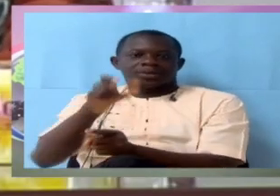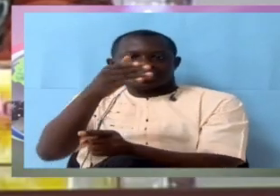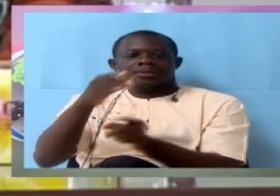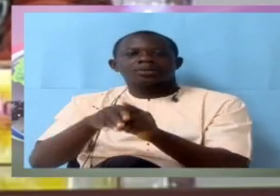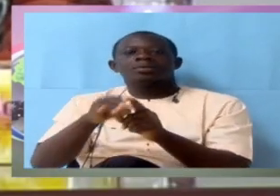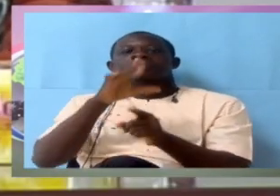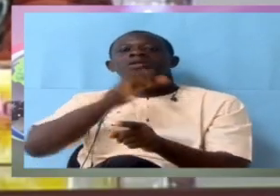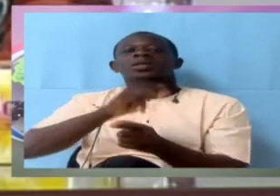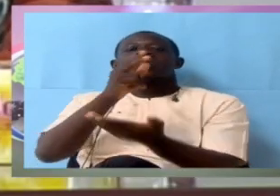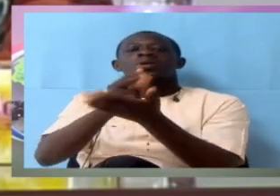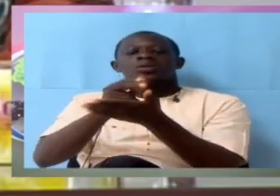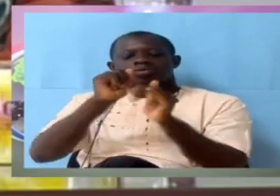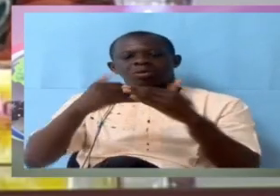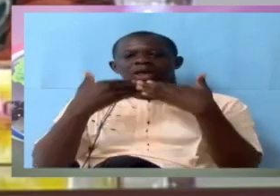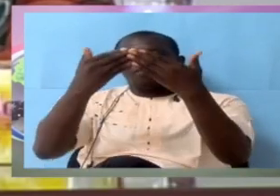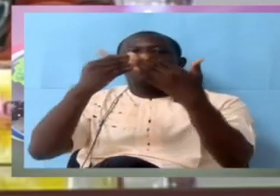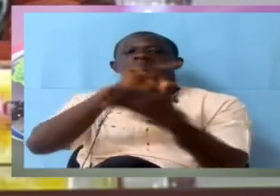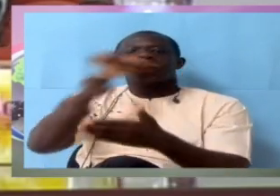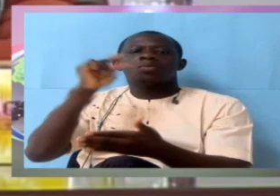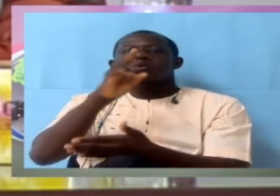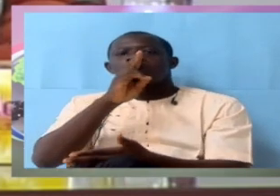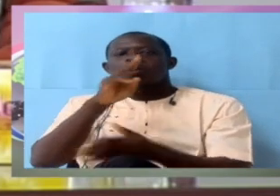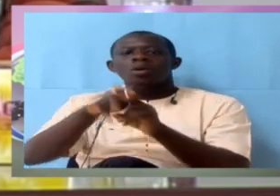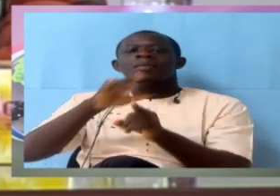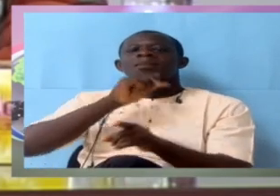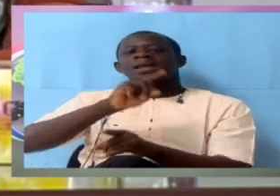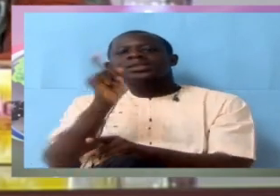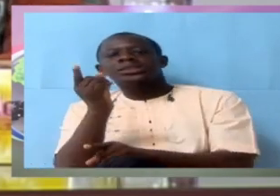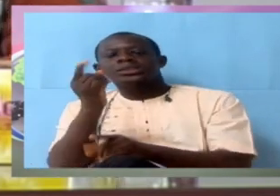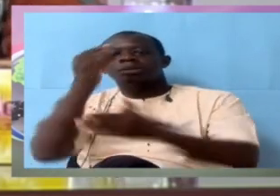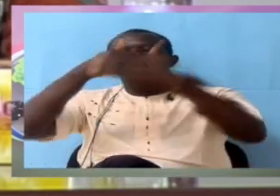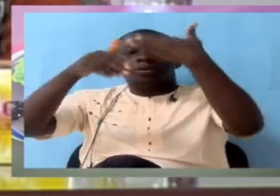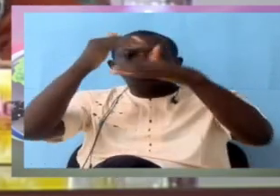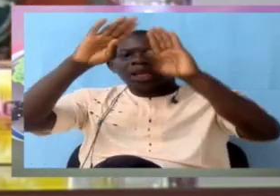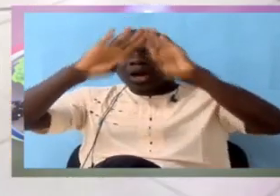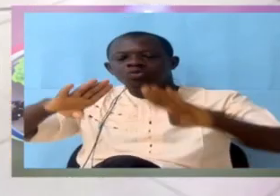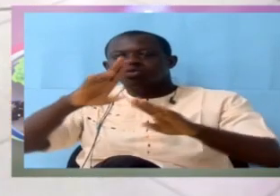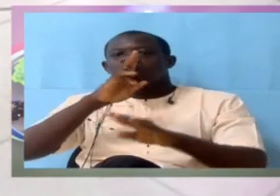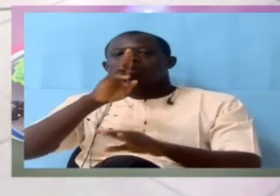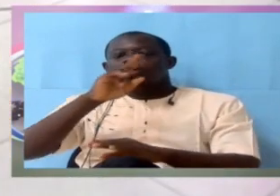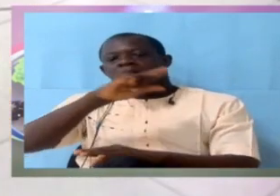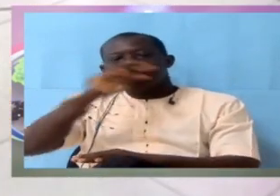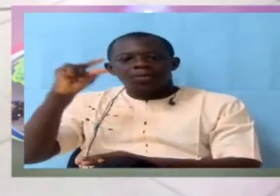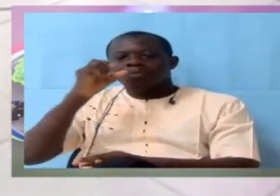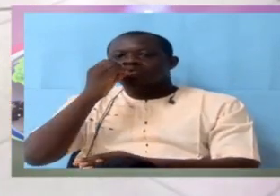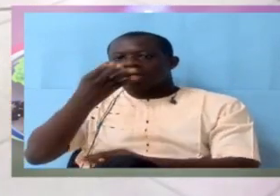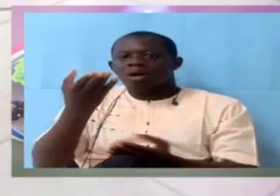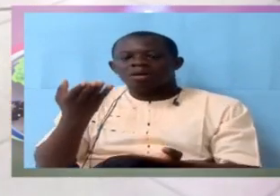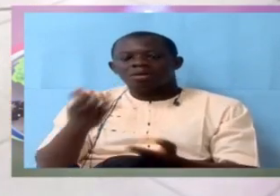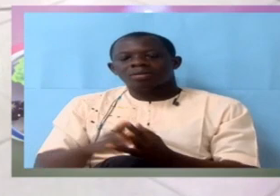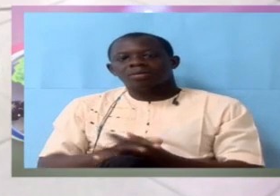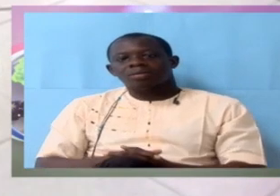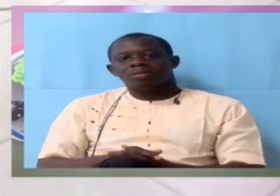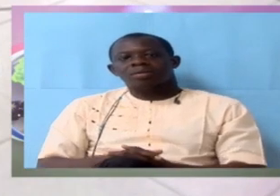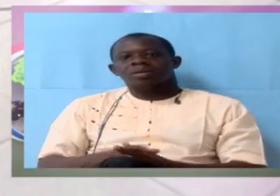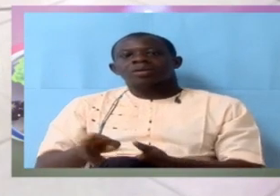by name who you're referring to as he built a big house? Niko ay bungoloje jumalem bang ato fonyem bang. Yaya